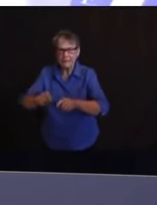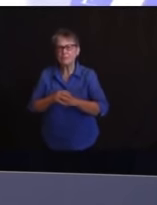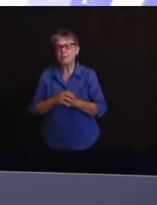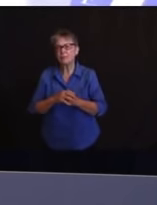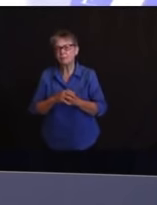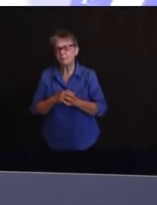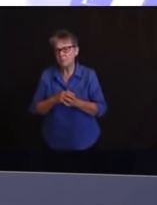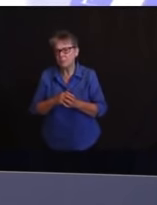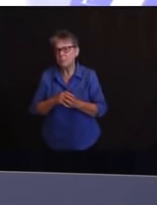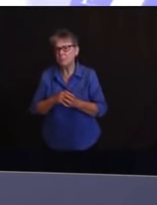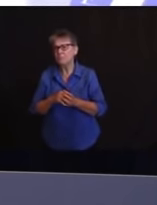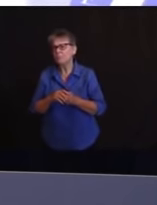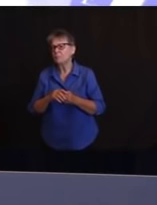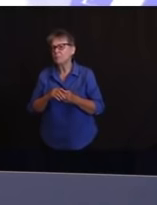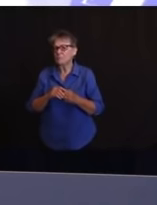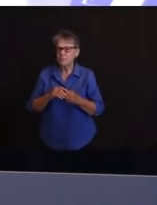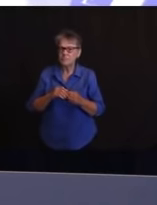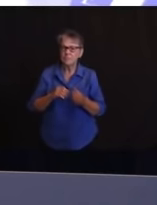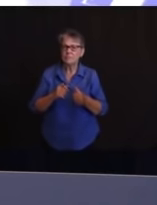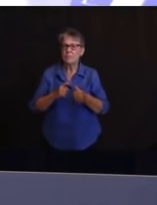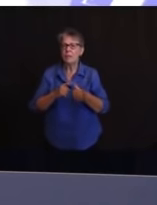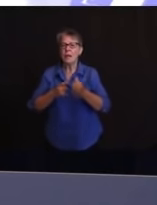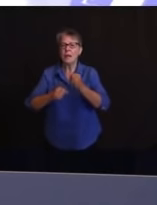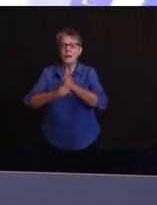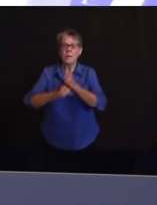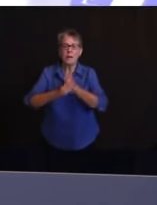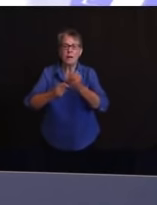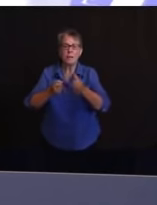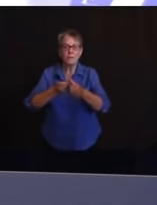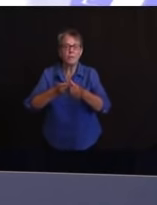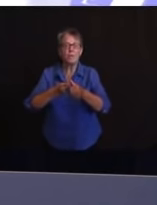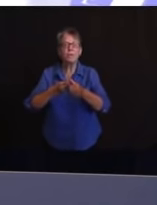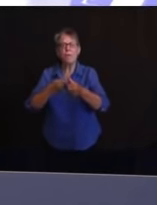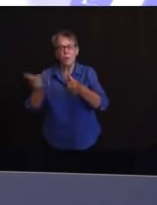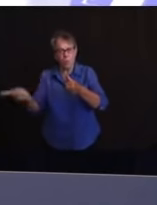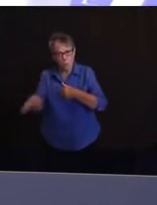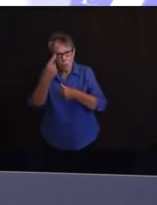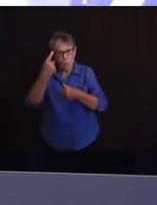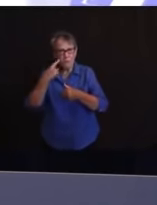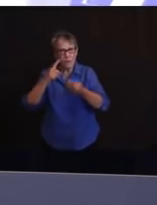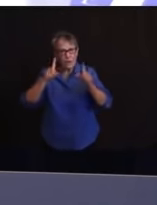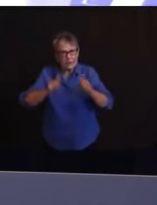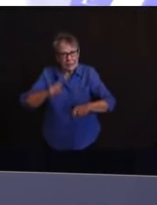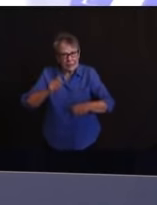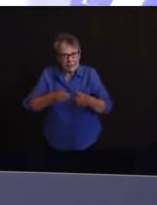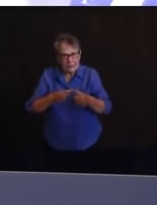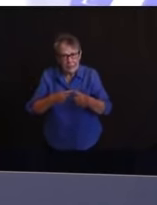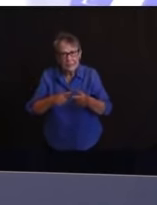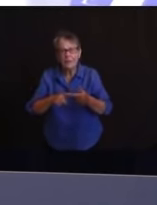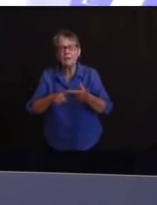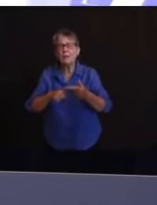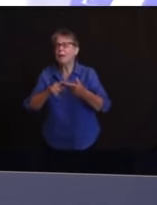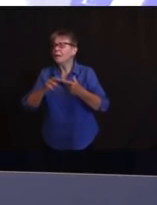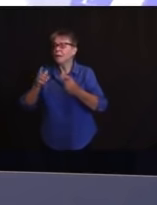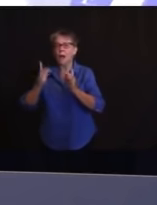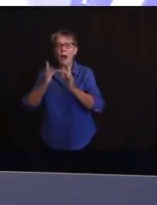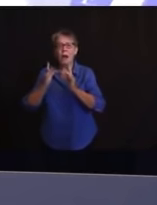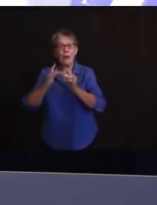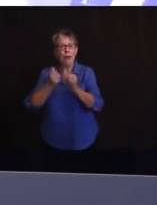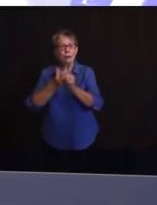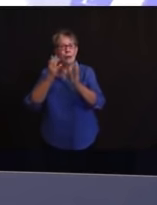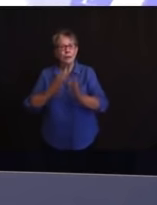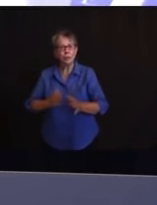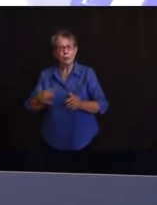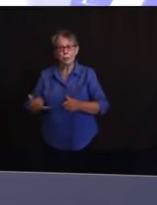tested and to take the call from contact tracers in our state. Given the rapid rise of cases in other parts of the